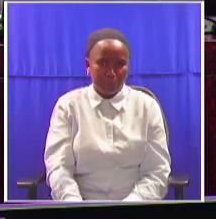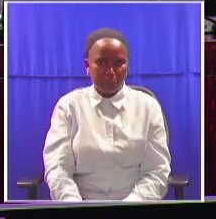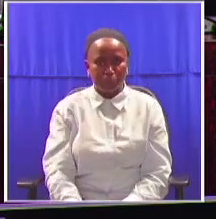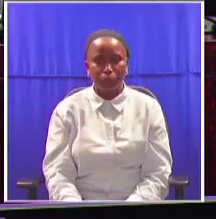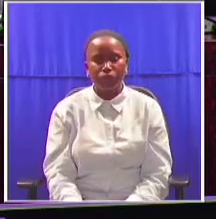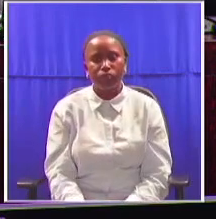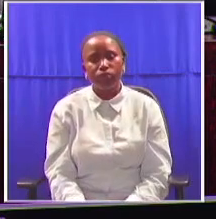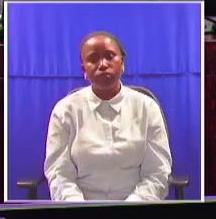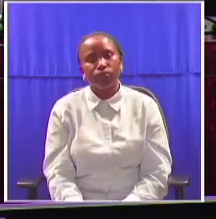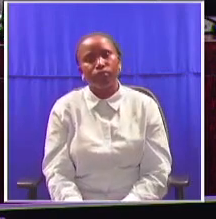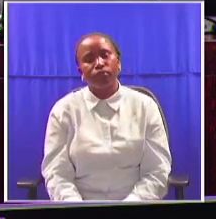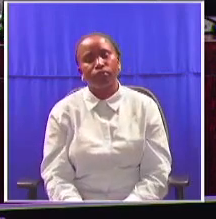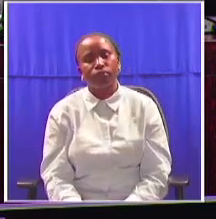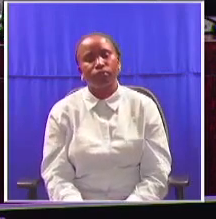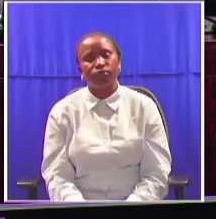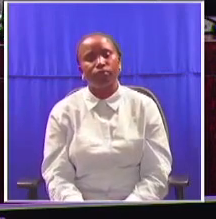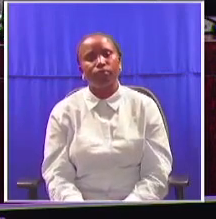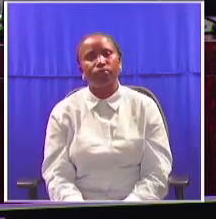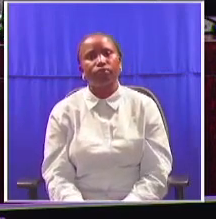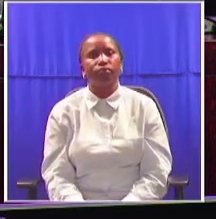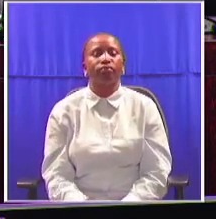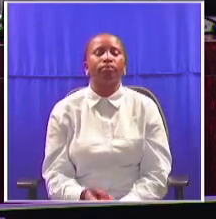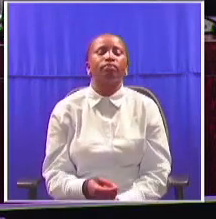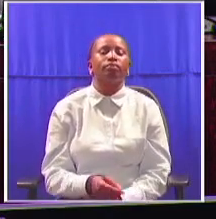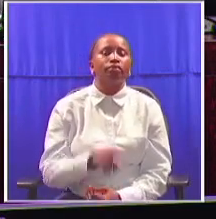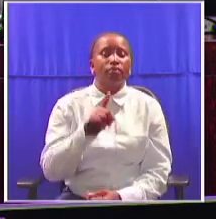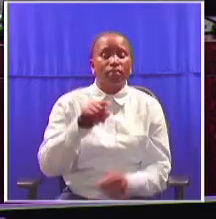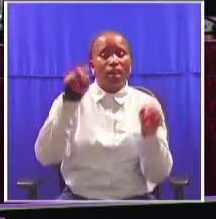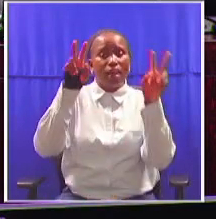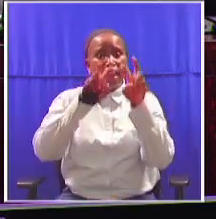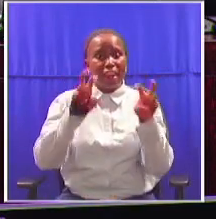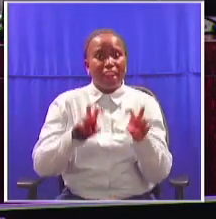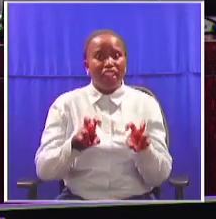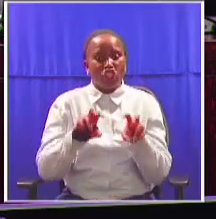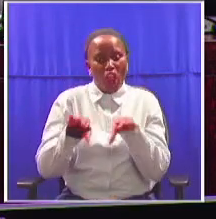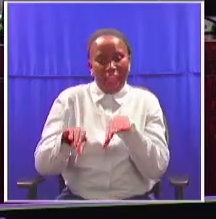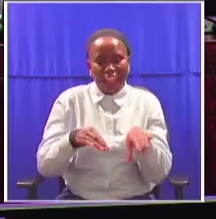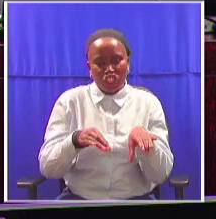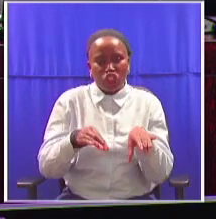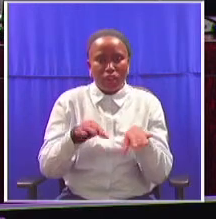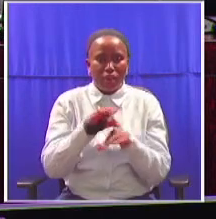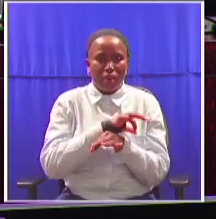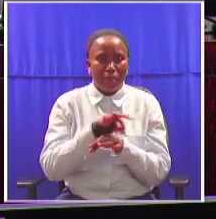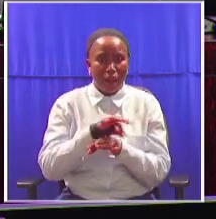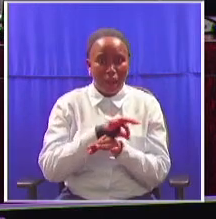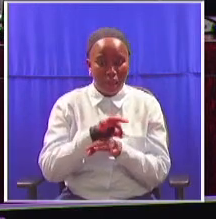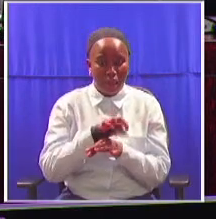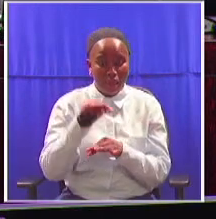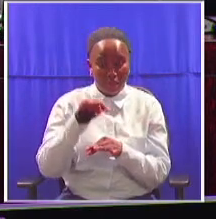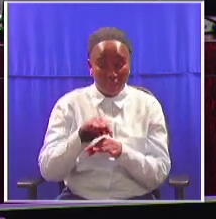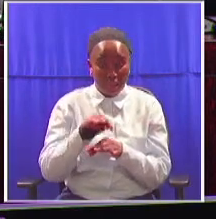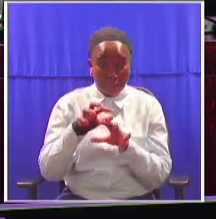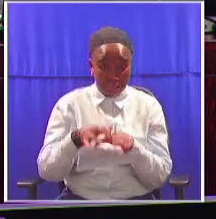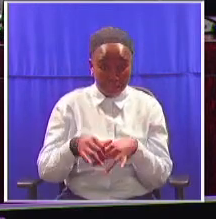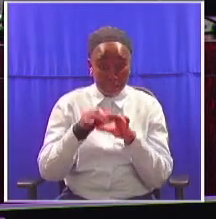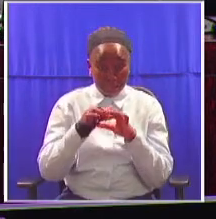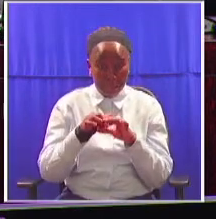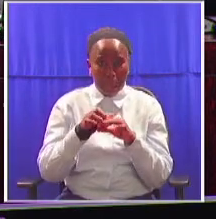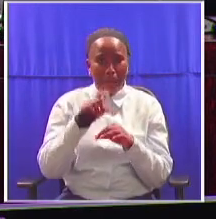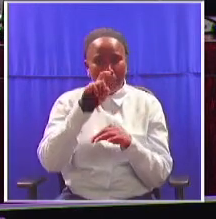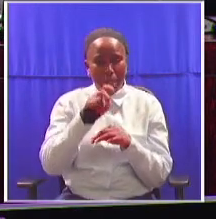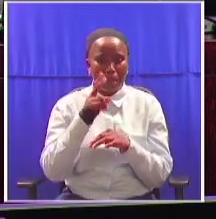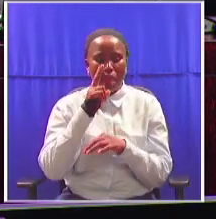Viewed in totality, the Energy Action Plan must be seen as a